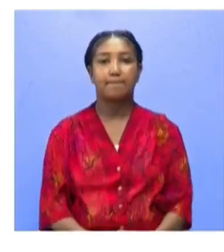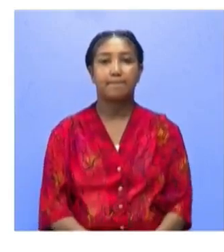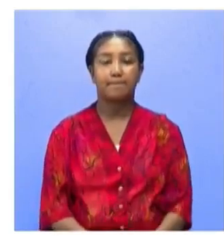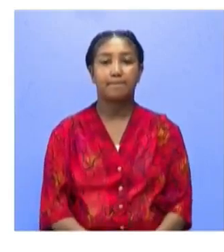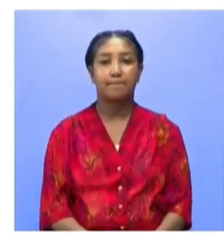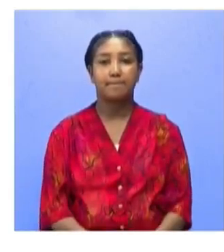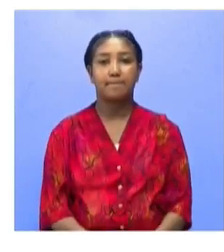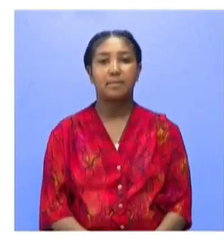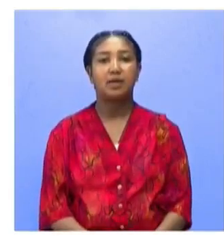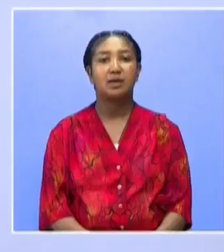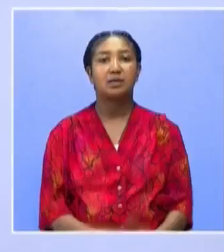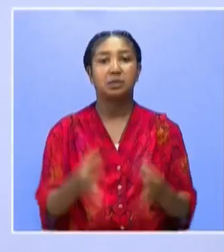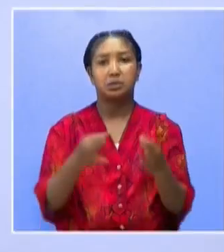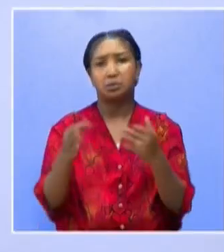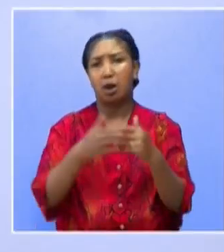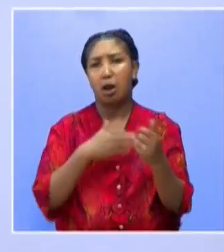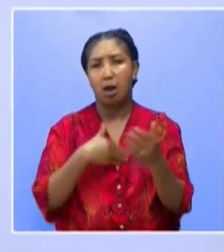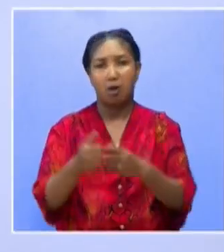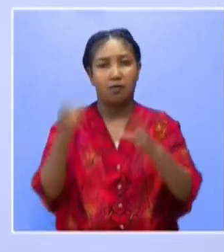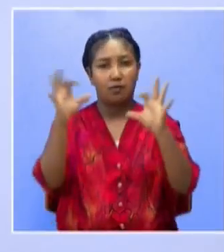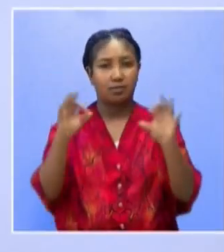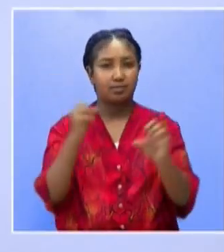this sentence we can simply derive.